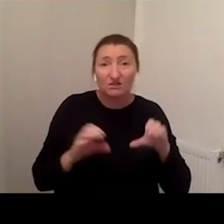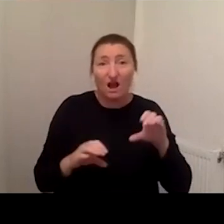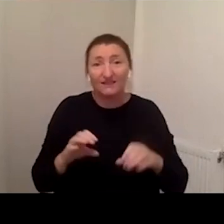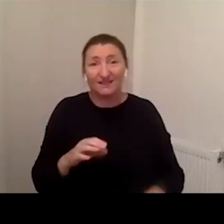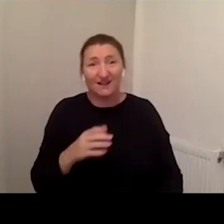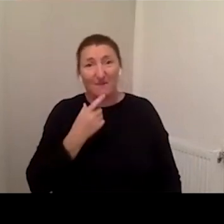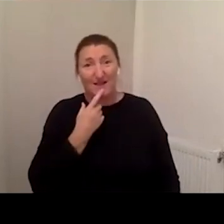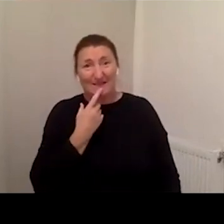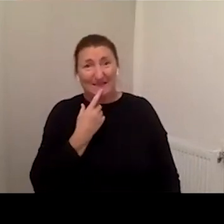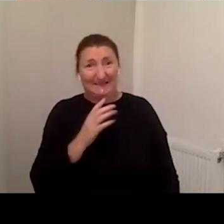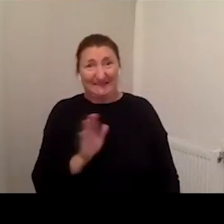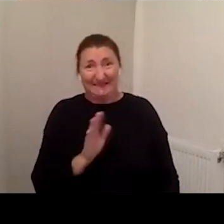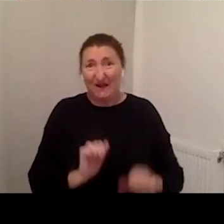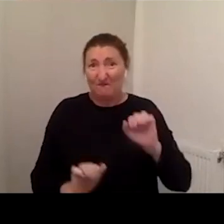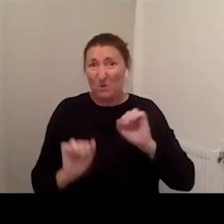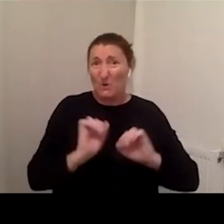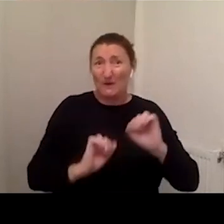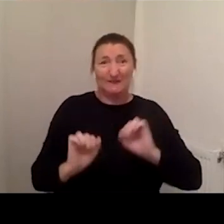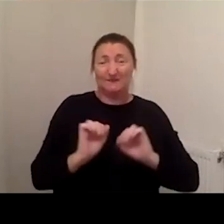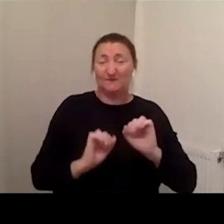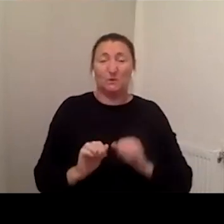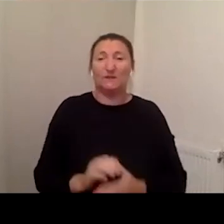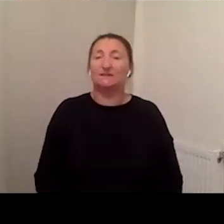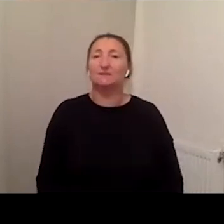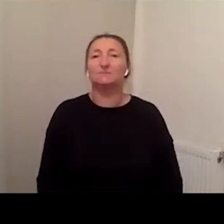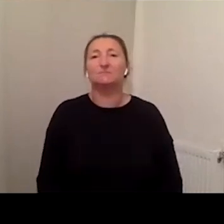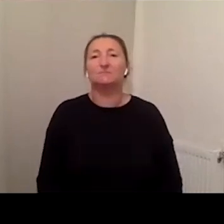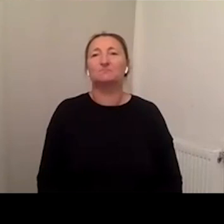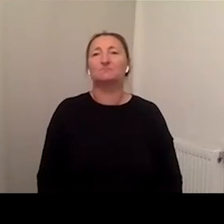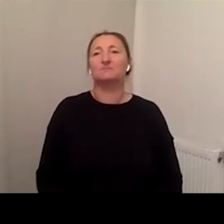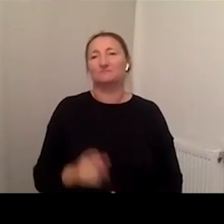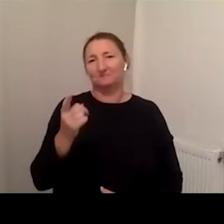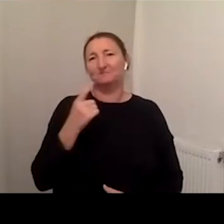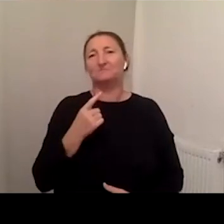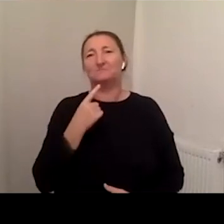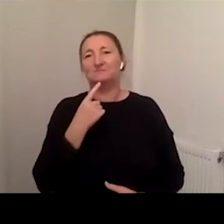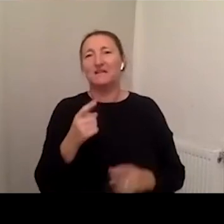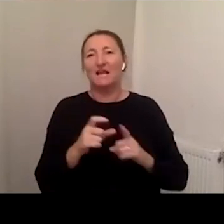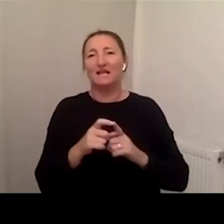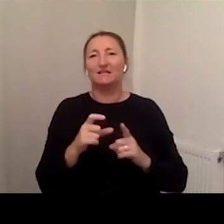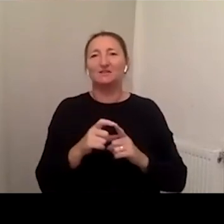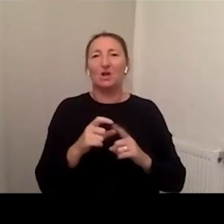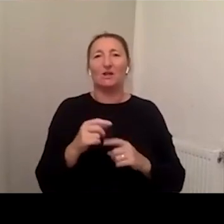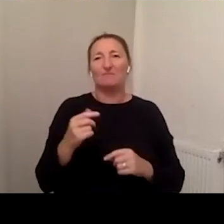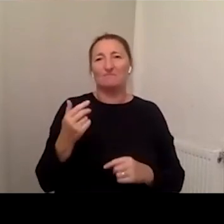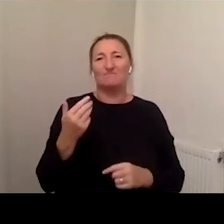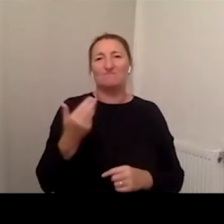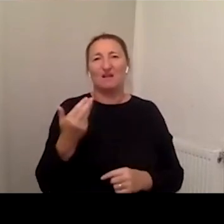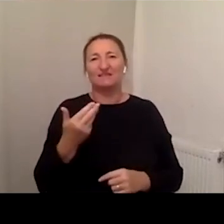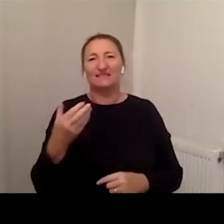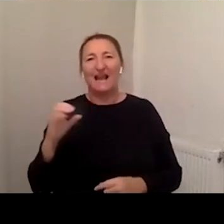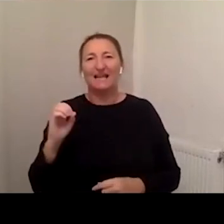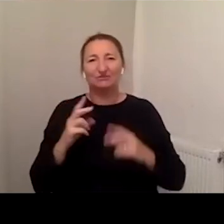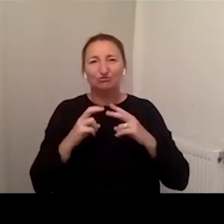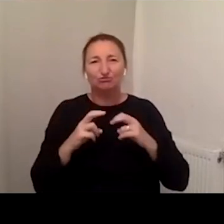not do it at all, right? Timon, in the early 80s, there was a interdisciplinary scientific research in